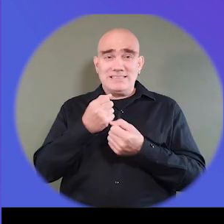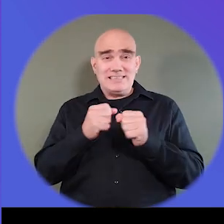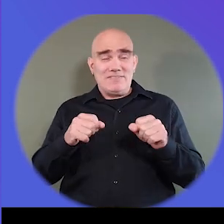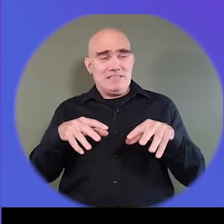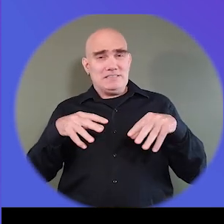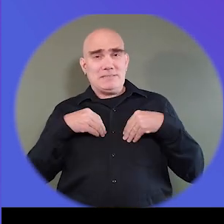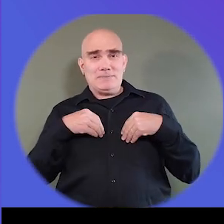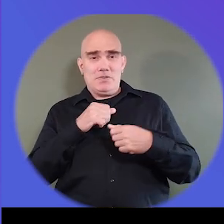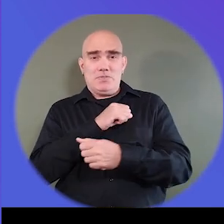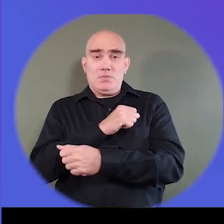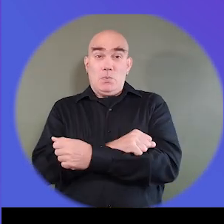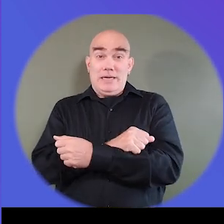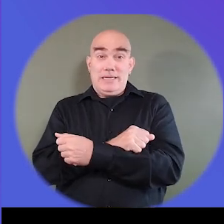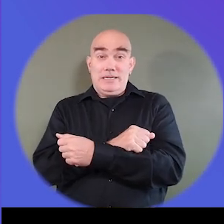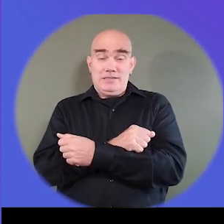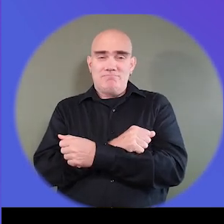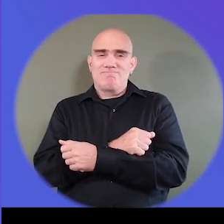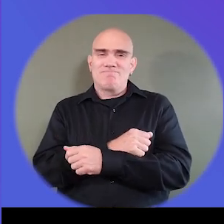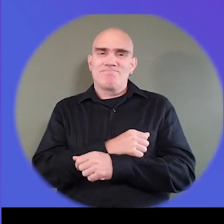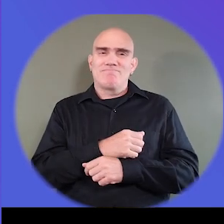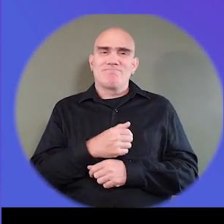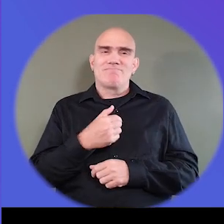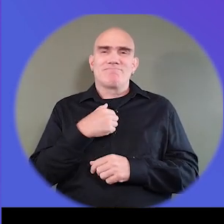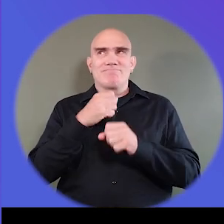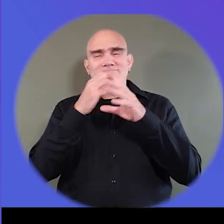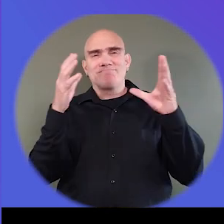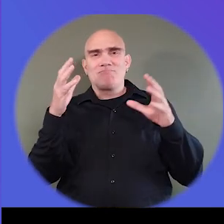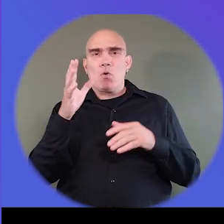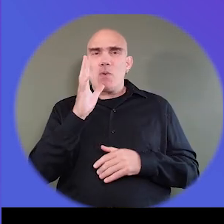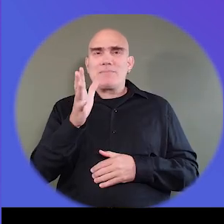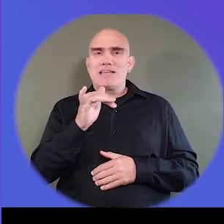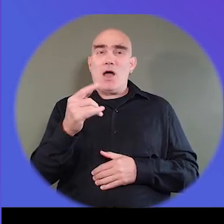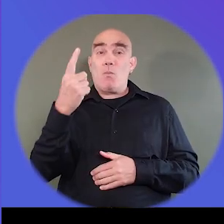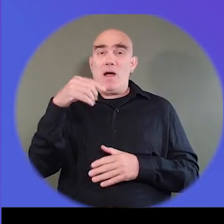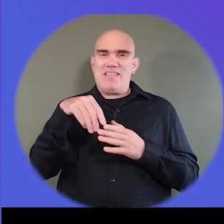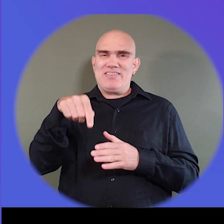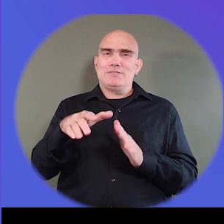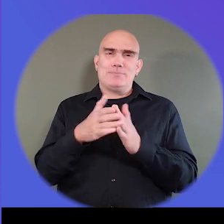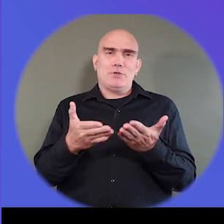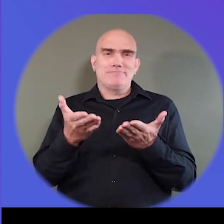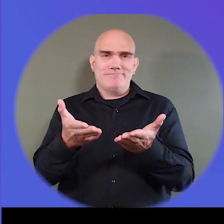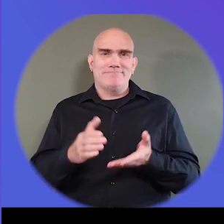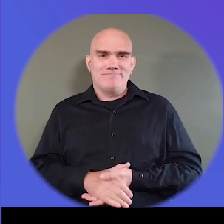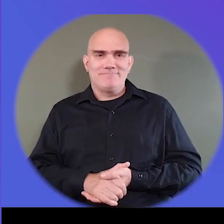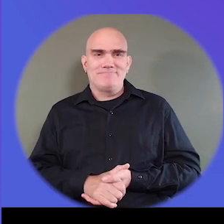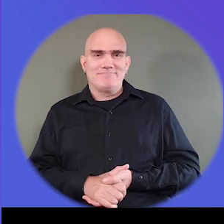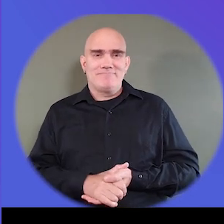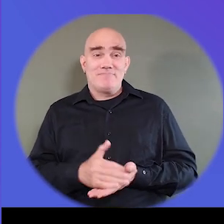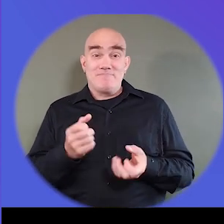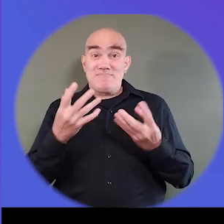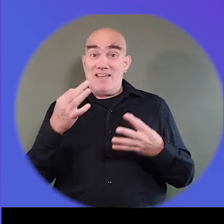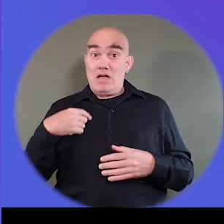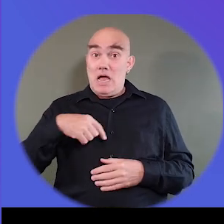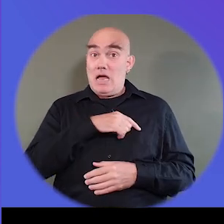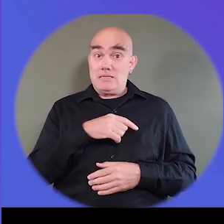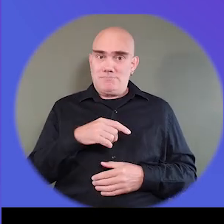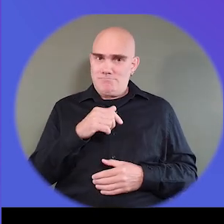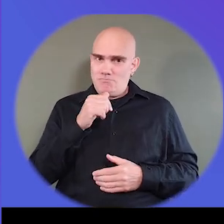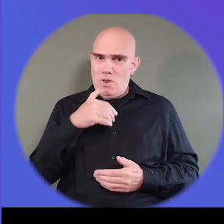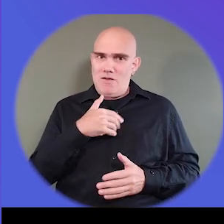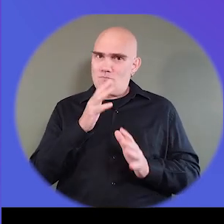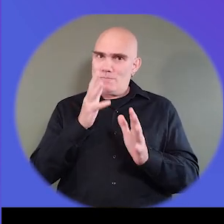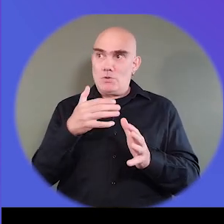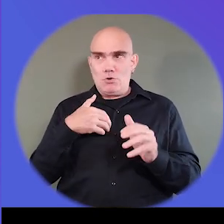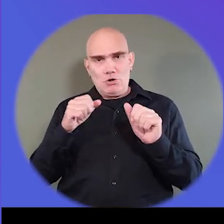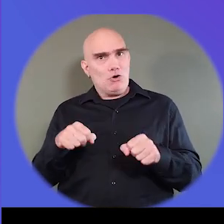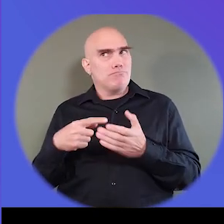wise, safe, accepting authority, I see a grandma like the one in the book. Many of us do not have a